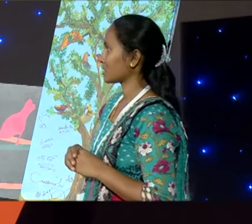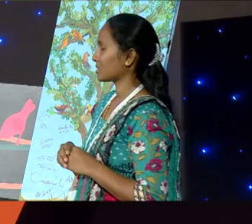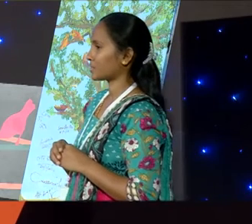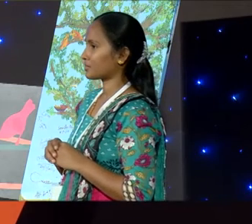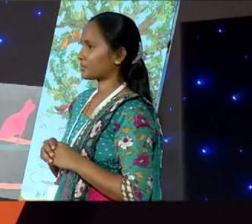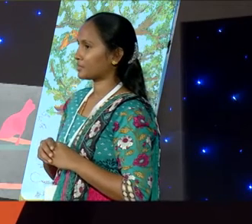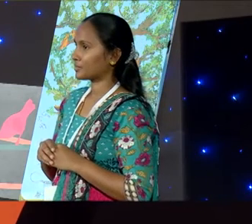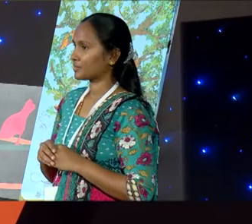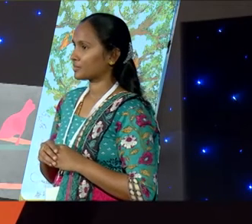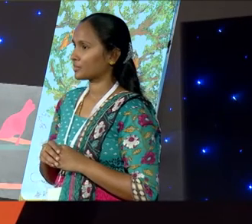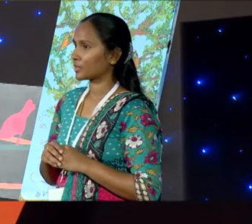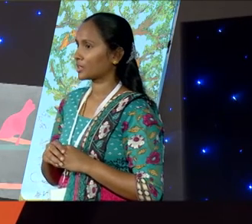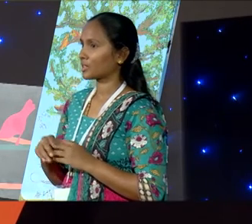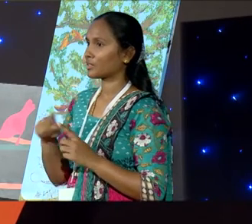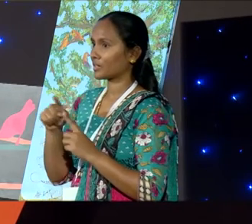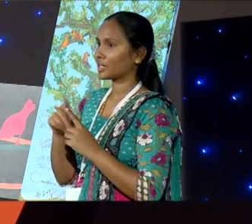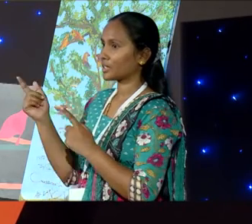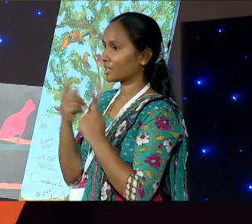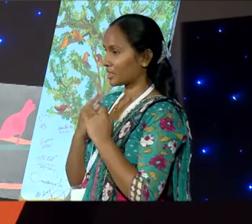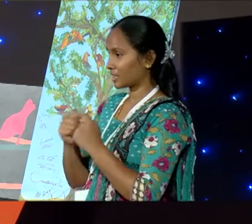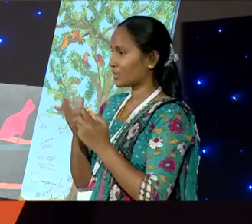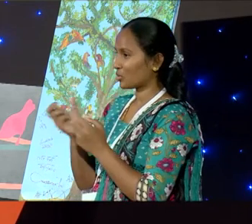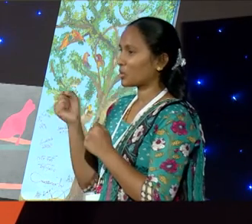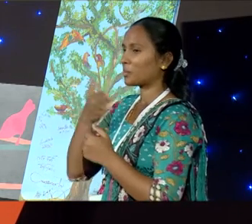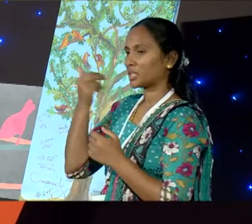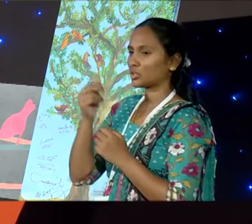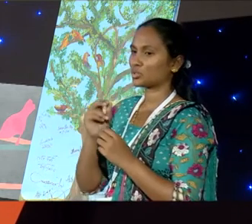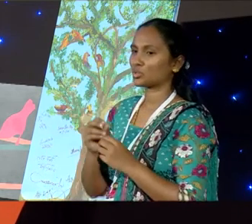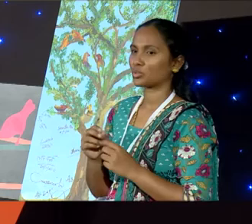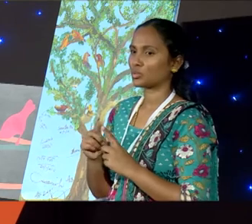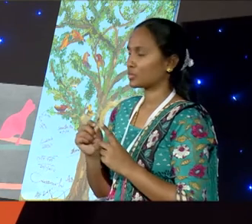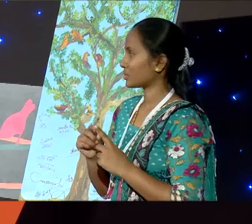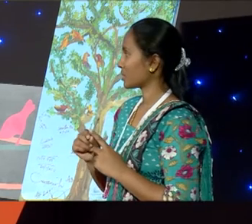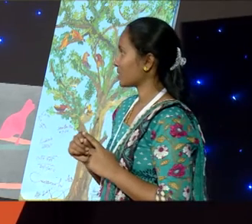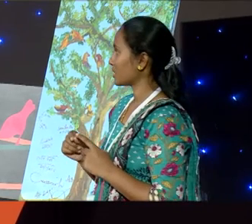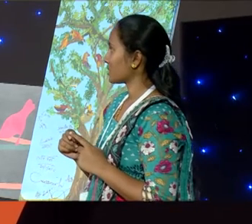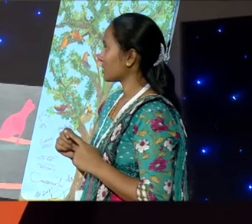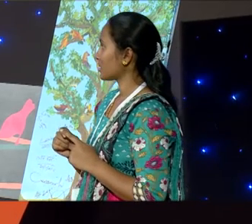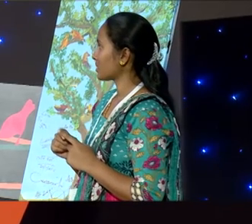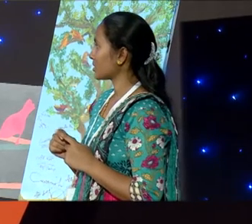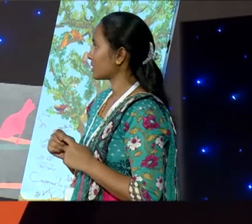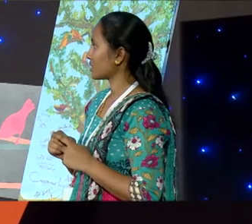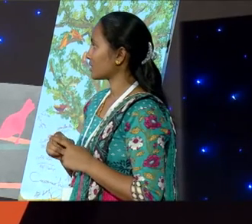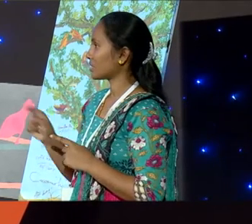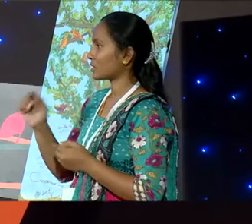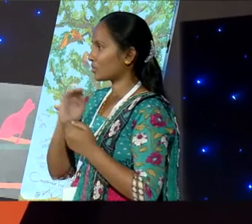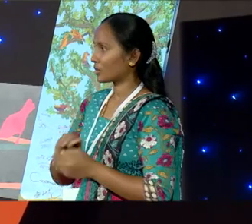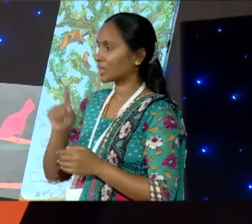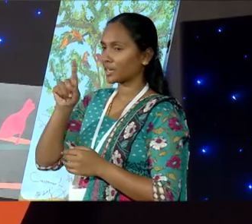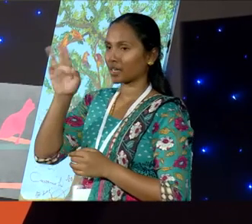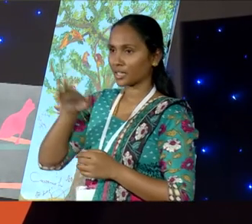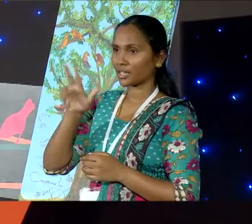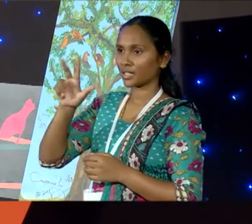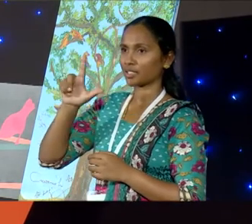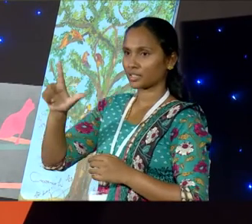world. But I'm going to try by sharing my own life story. I was born on 1st September 1987. It was